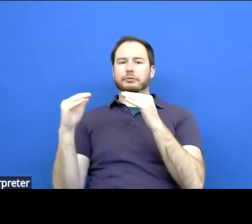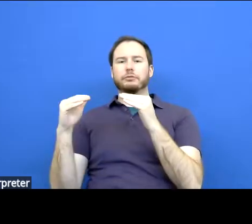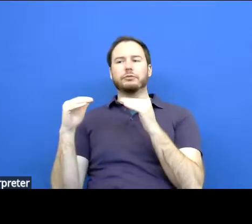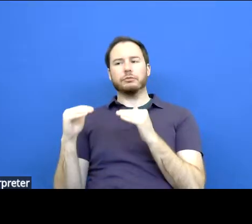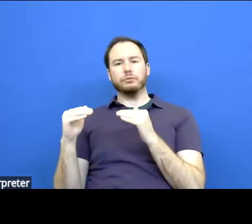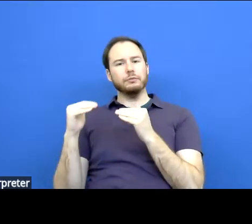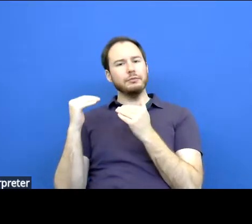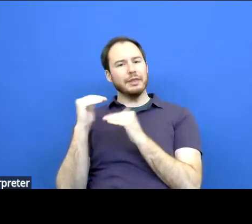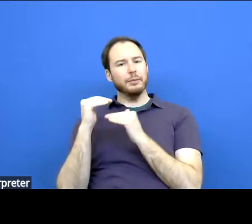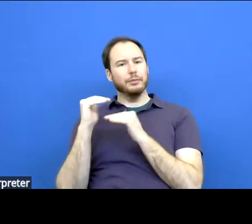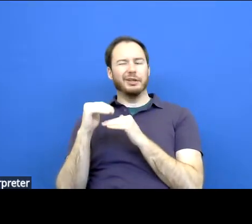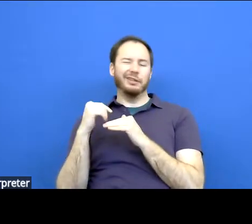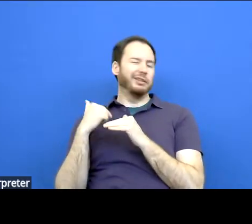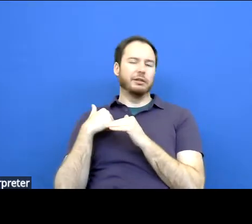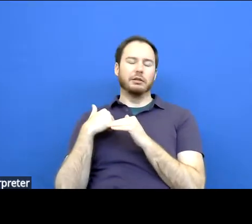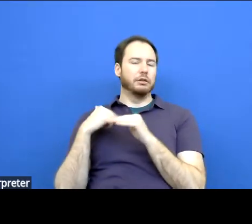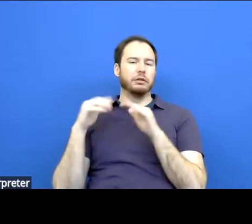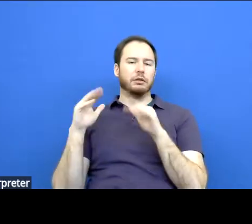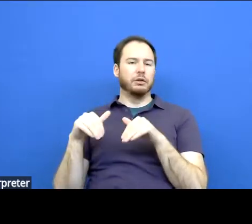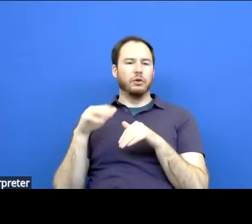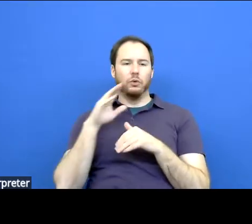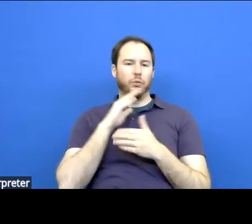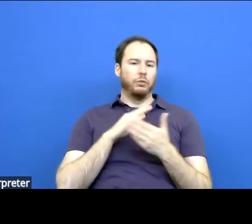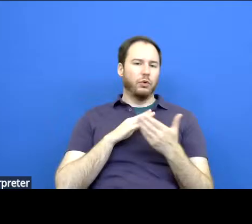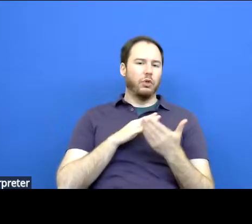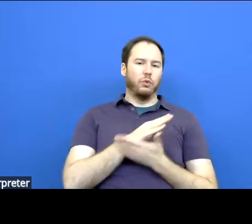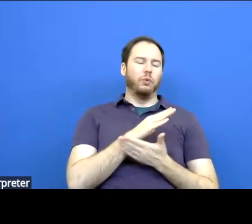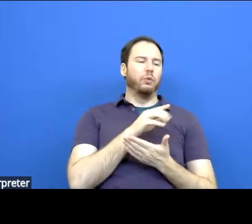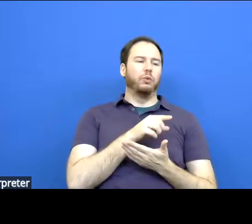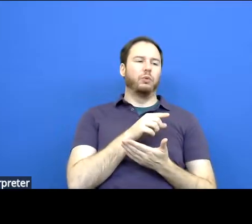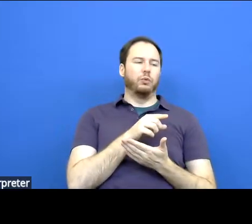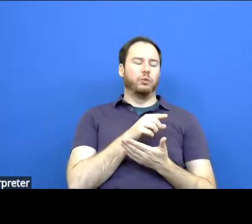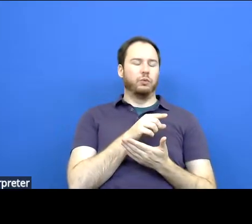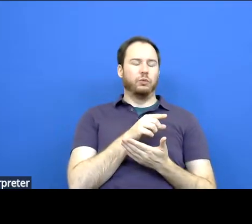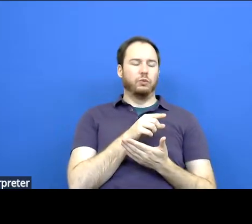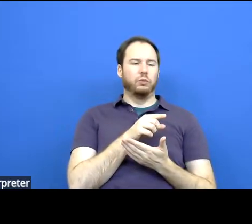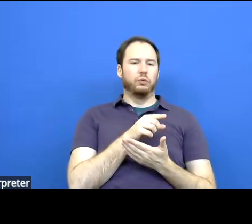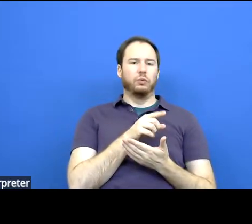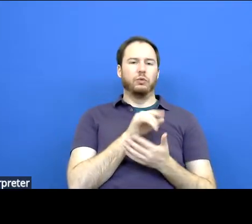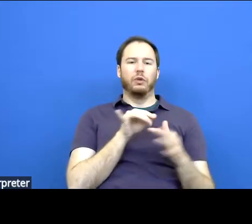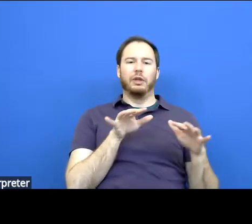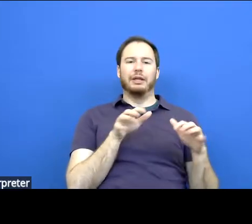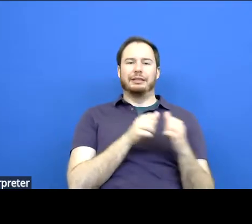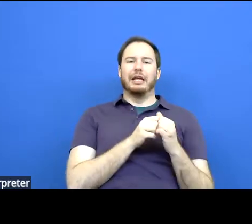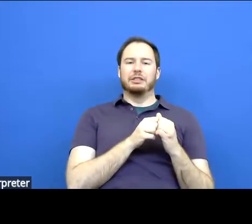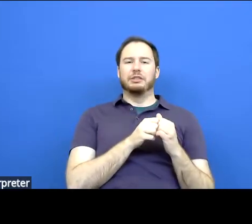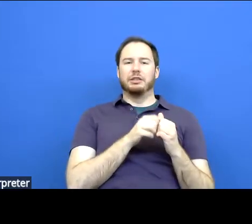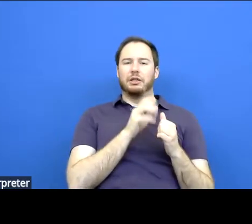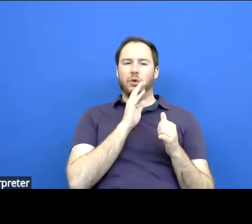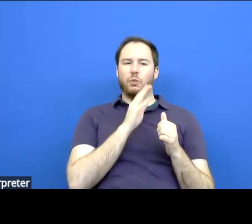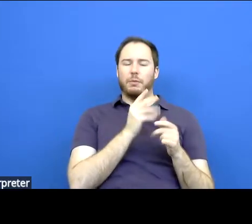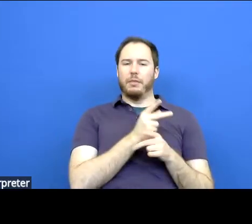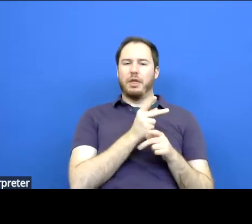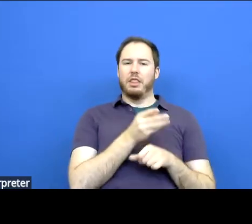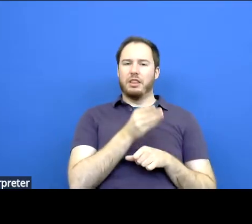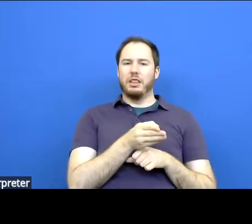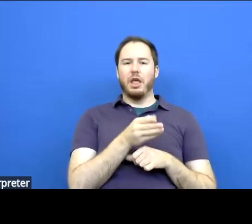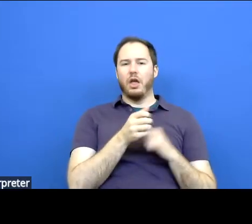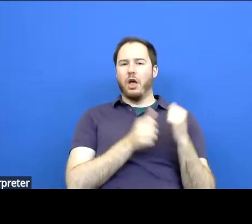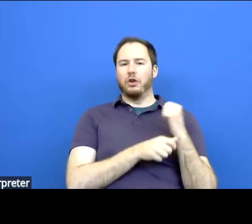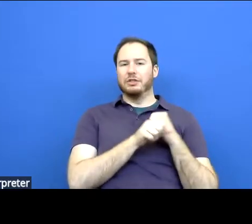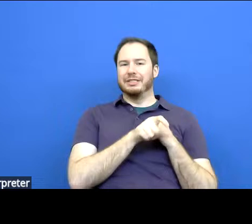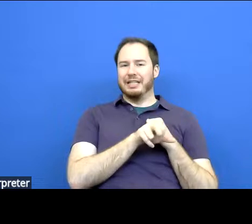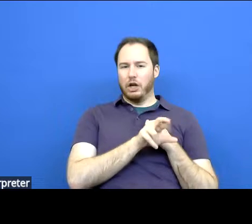limitation on there. We will probably just do that through the approval, the density. We'll probably do that through the seeker